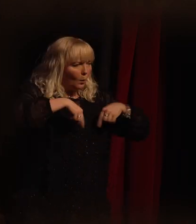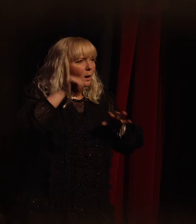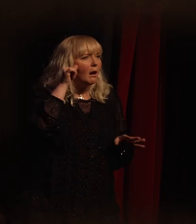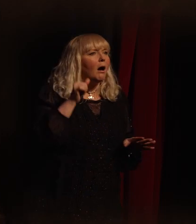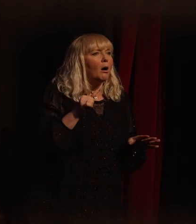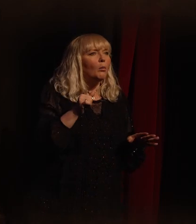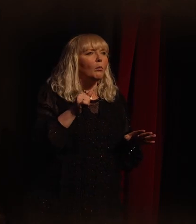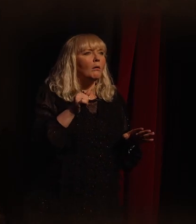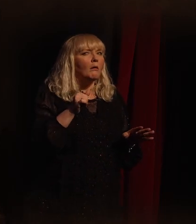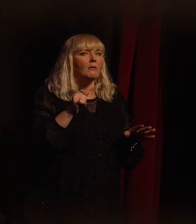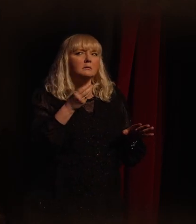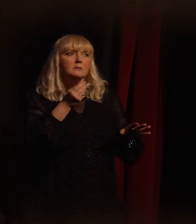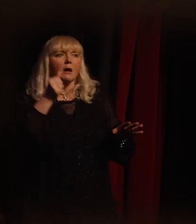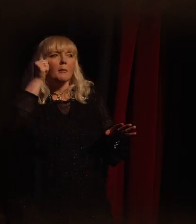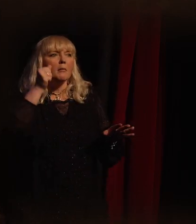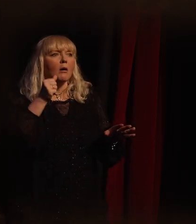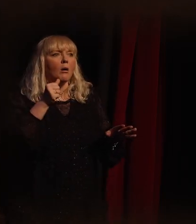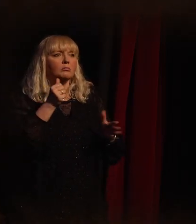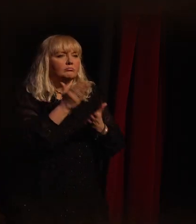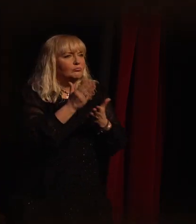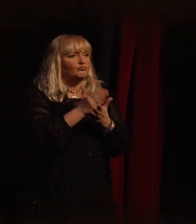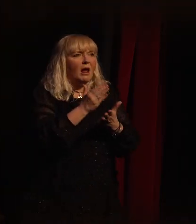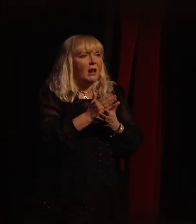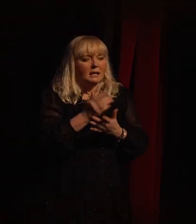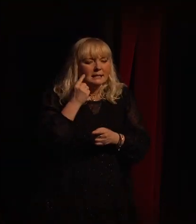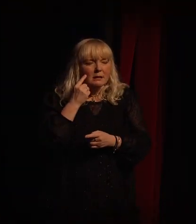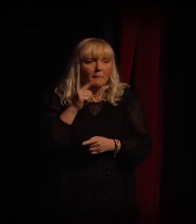So impotent our wisdom is to her simplicity.